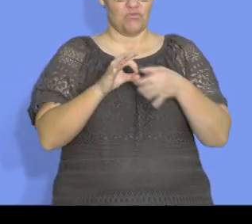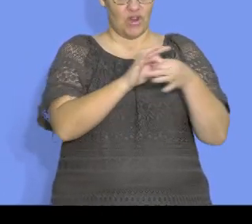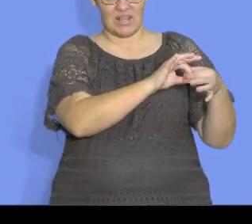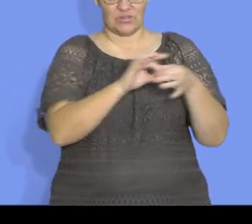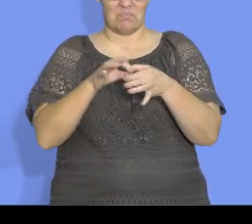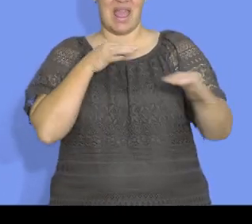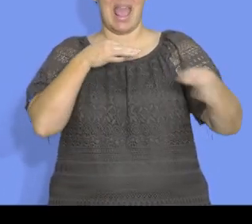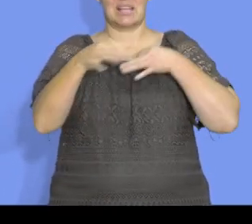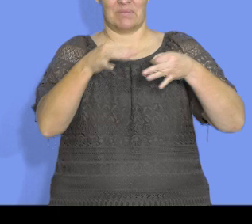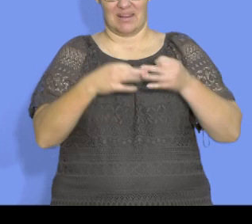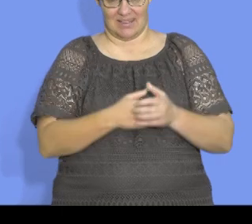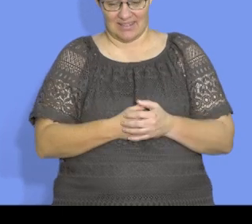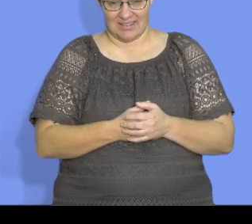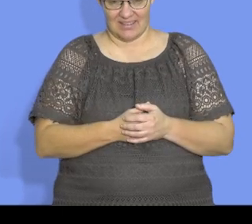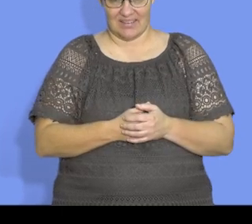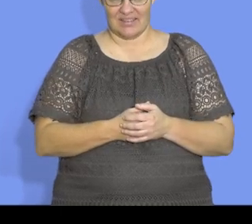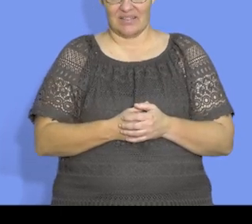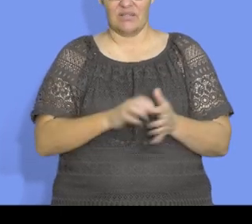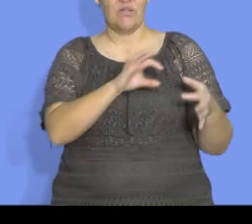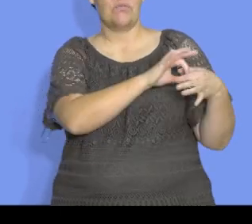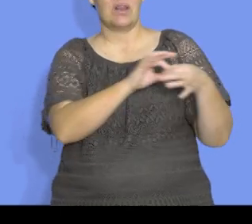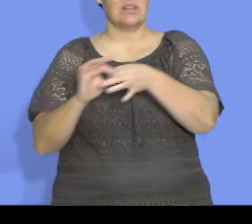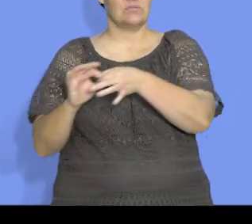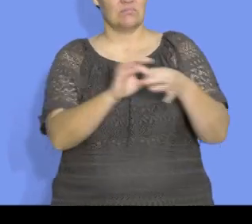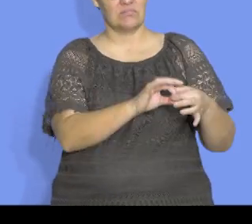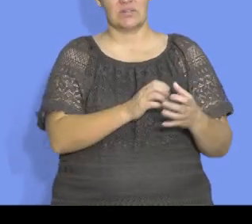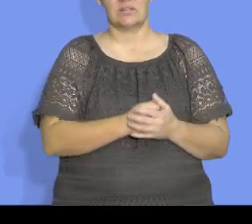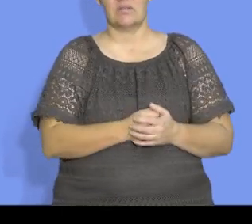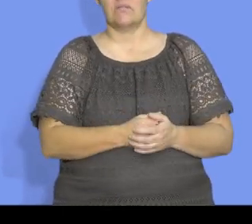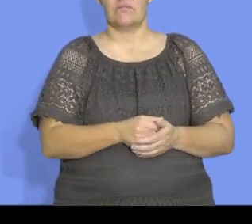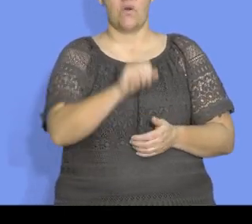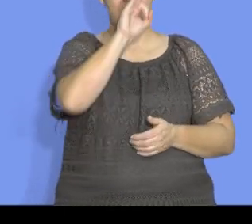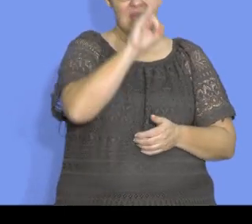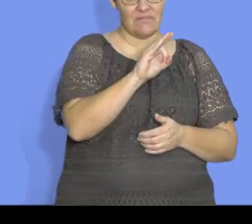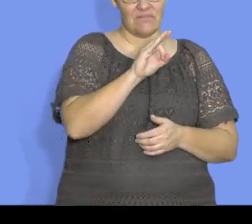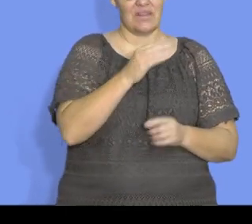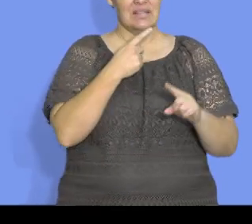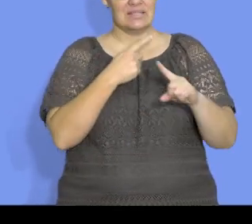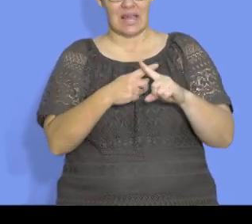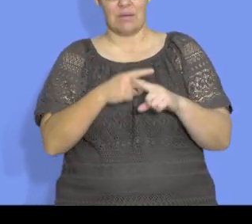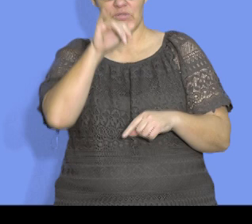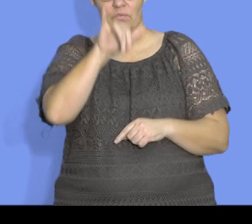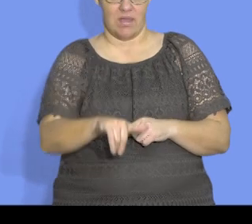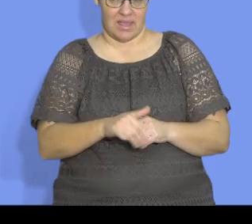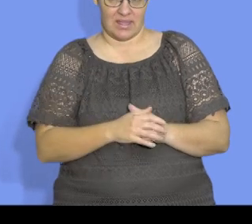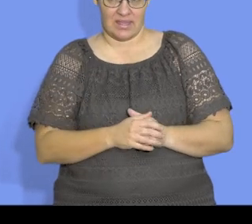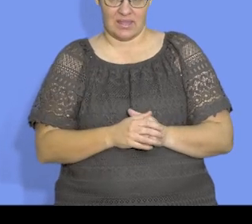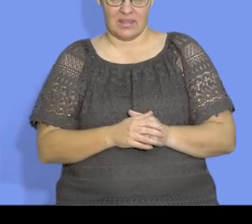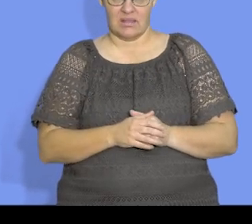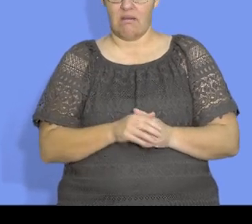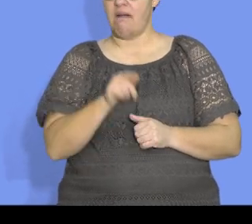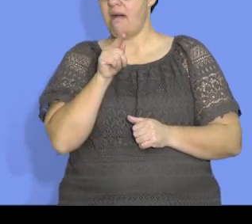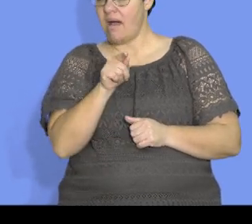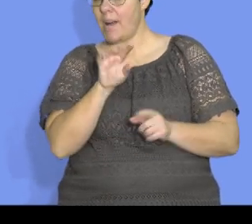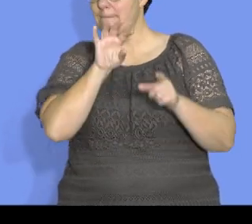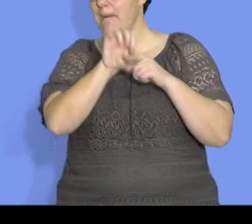the relationship. So if we go to our relationship in terms of f times y,